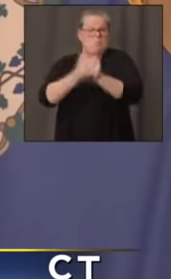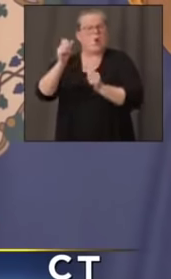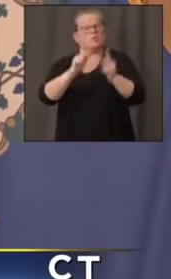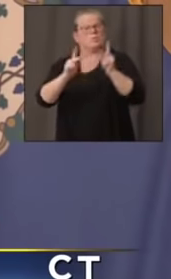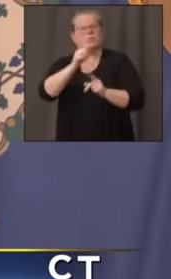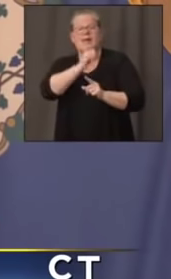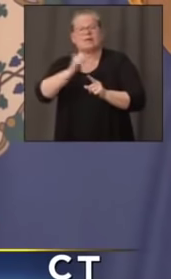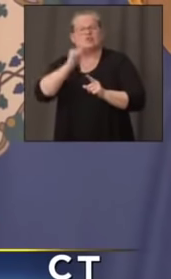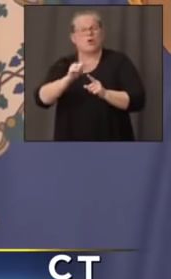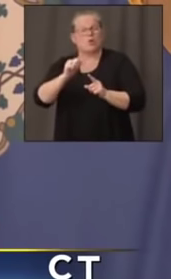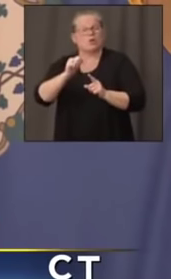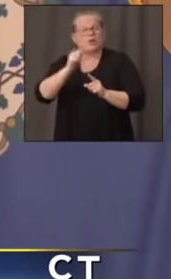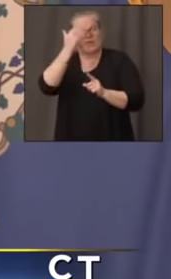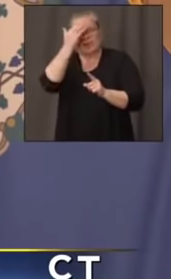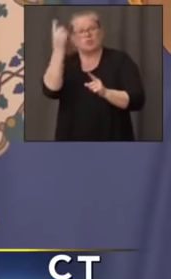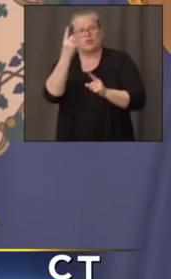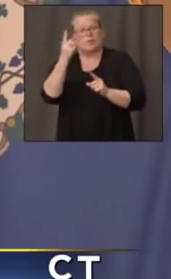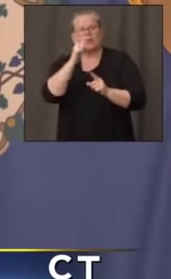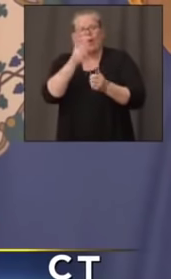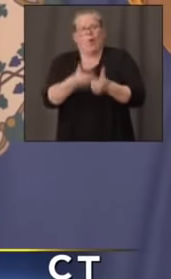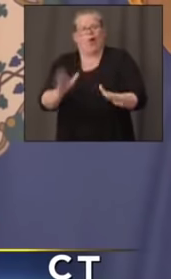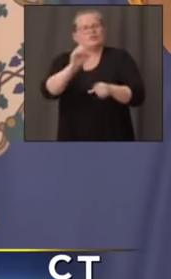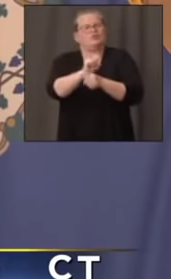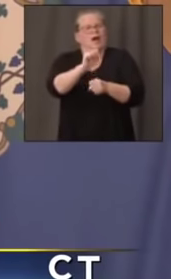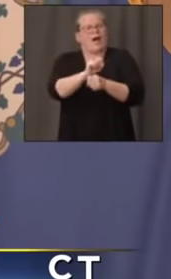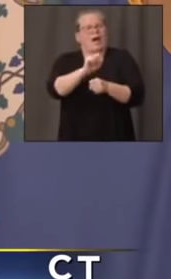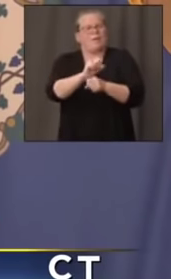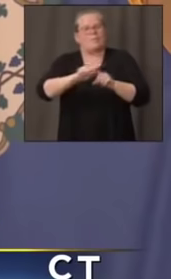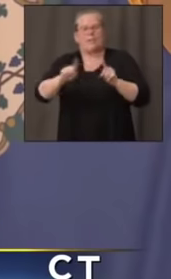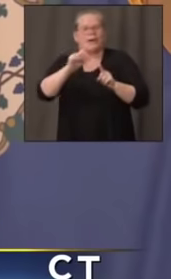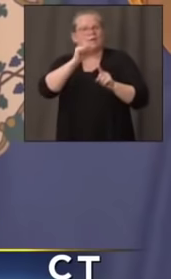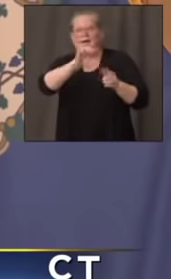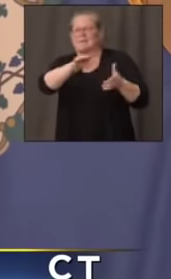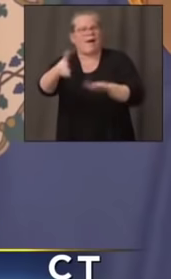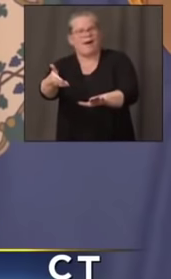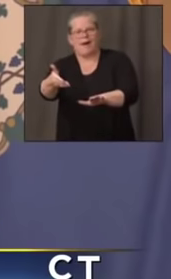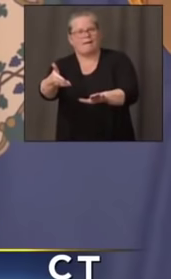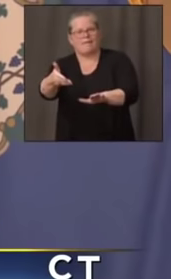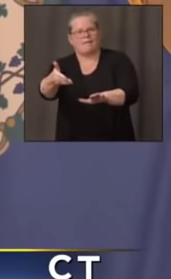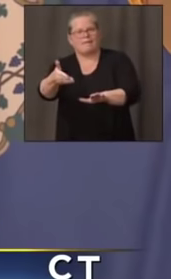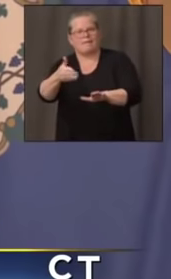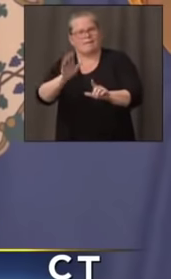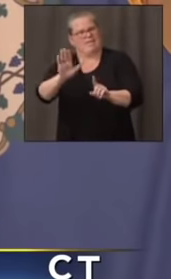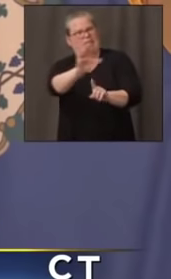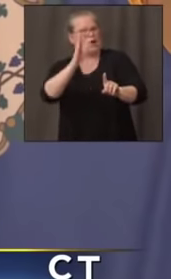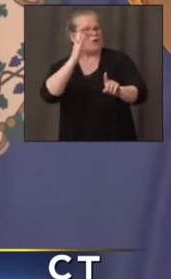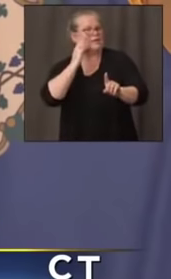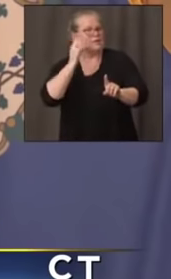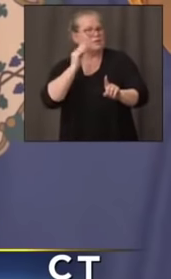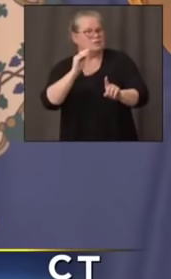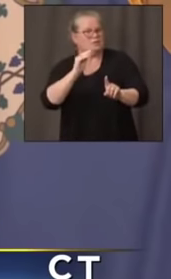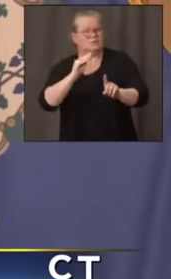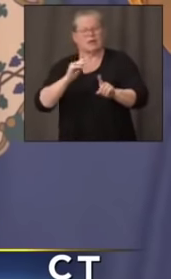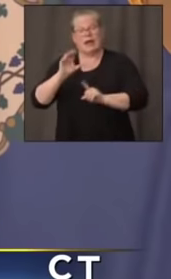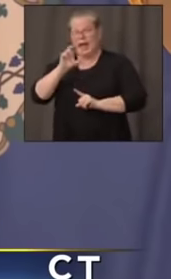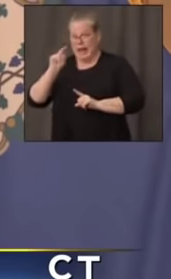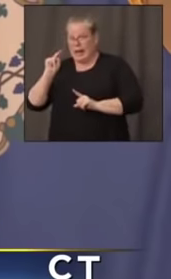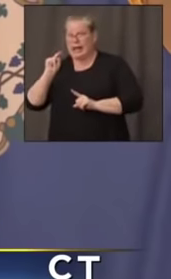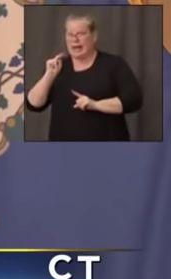necessarily somebody who had lost their life. And I think Connecticut was hit pretty hard, and we do know people who have